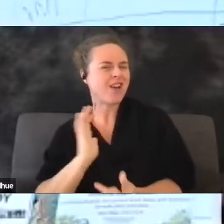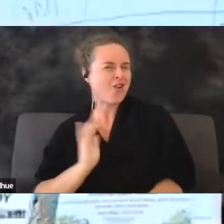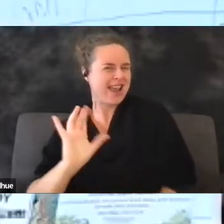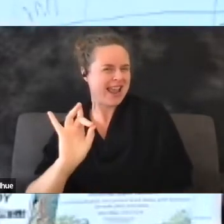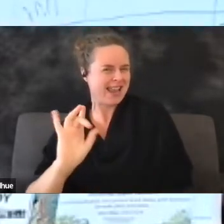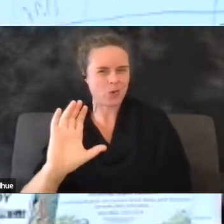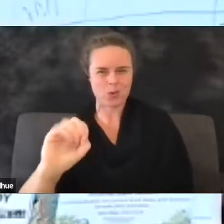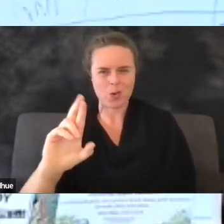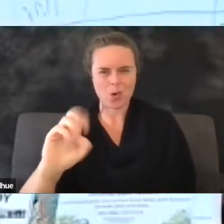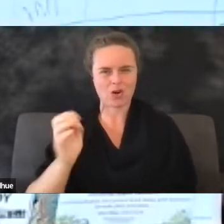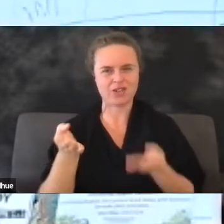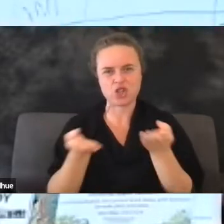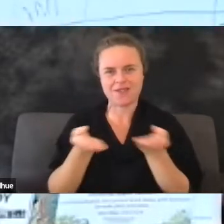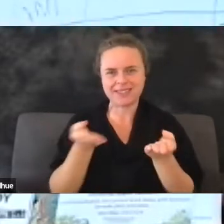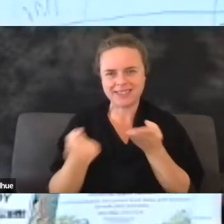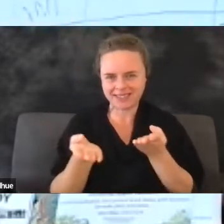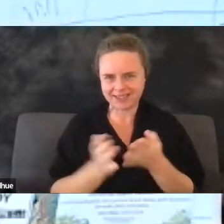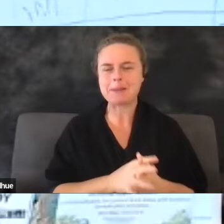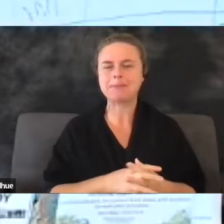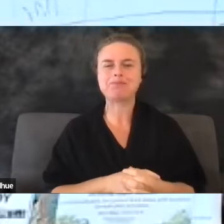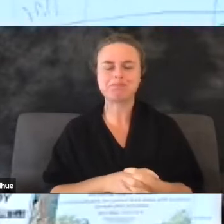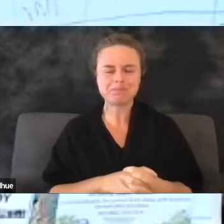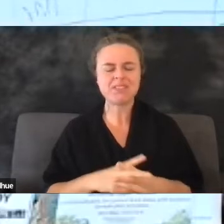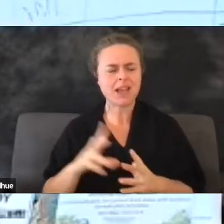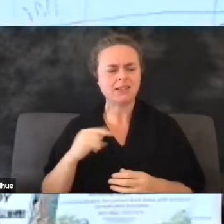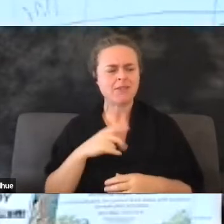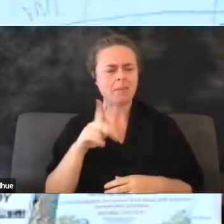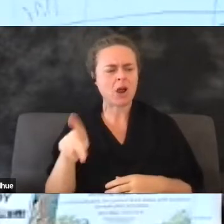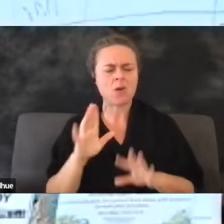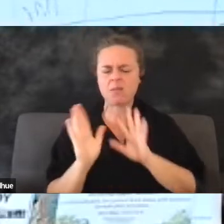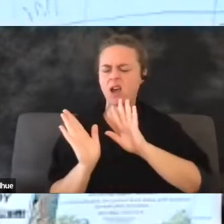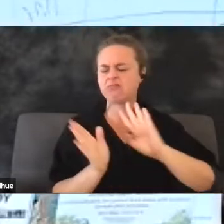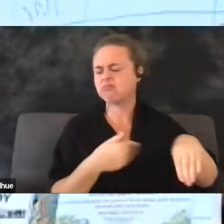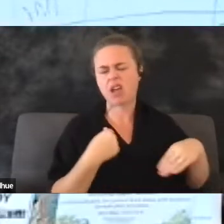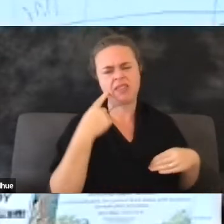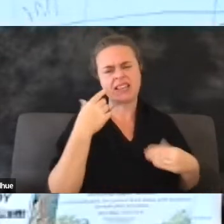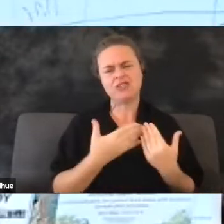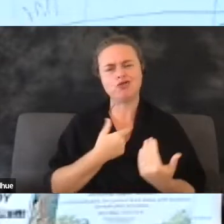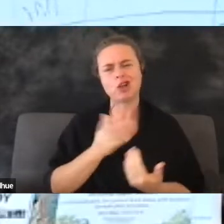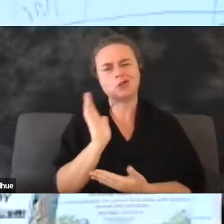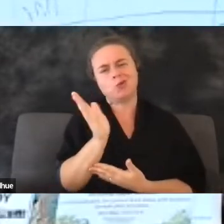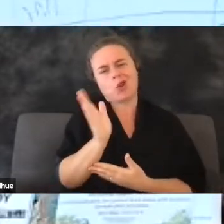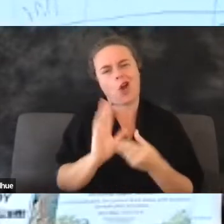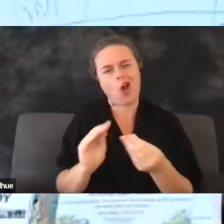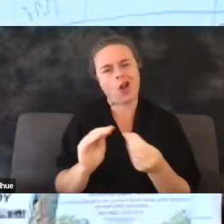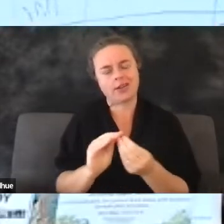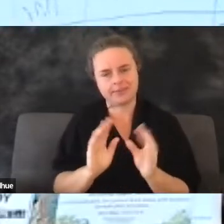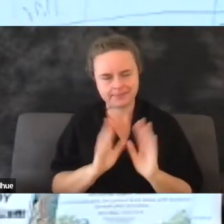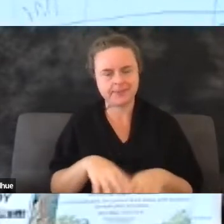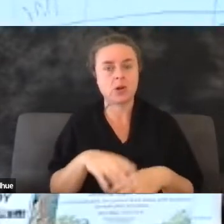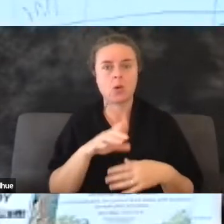Among several others. I did have a PowerPoint, but I thought it would be easier just to talk without having to flip through slides. So home